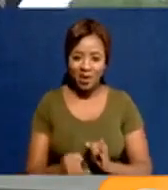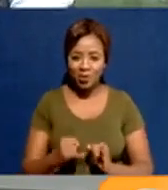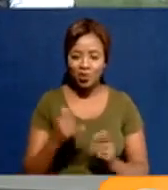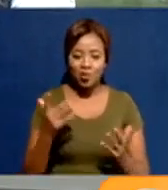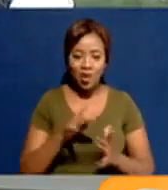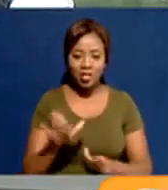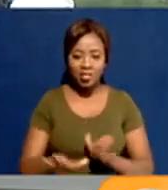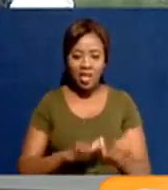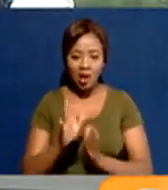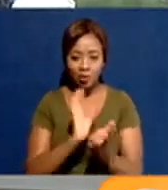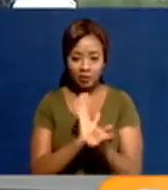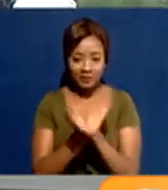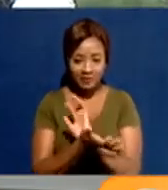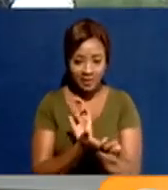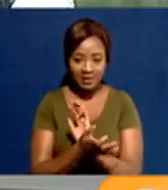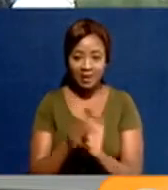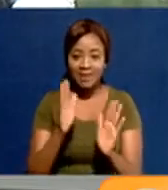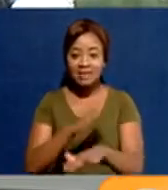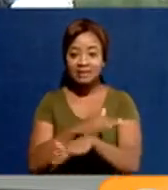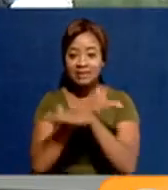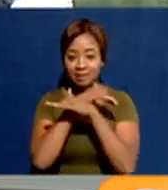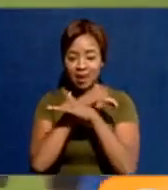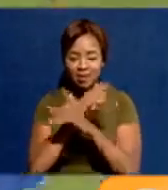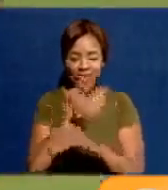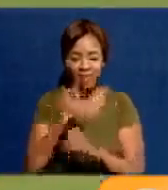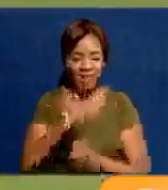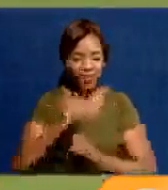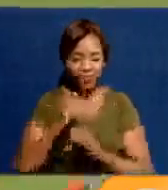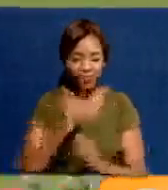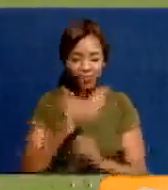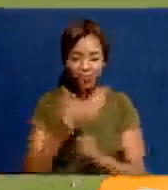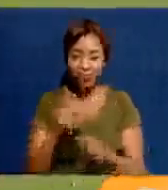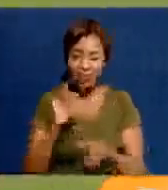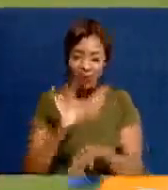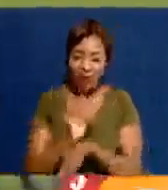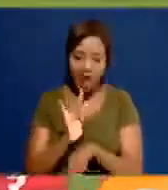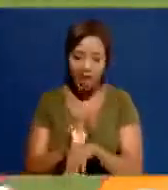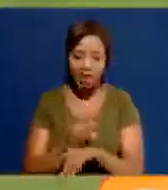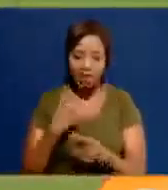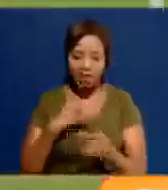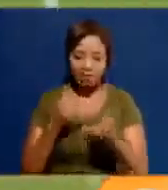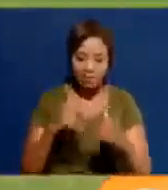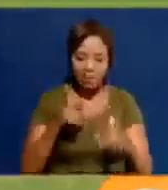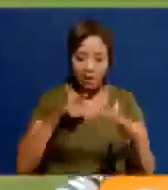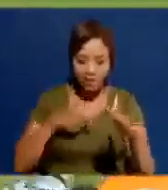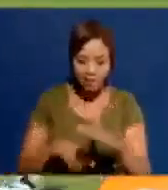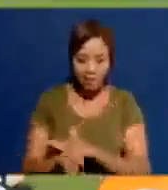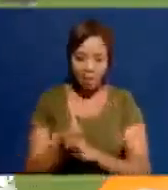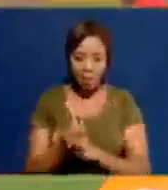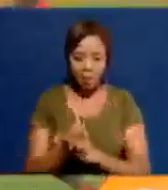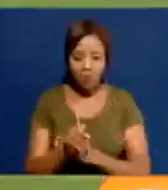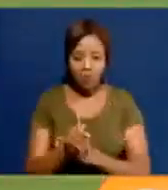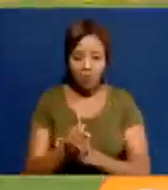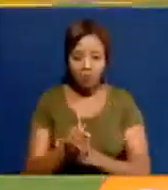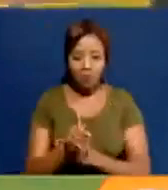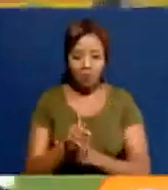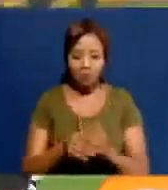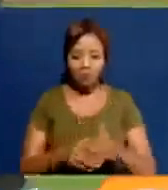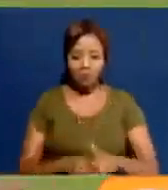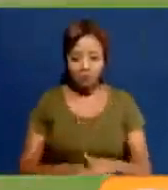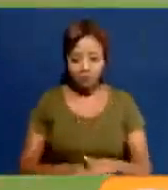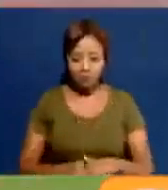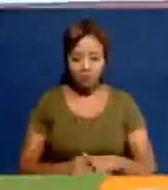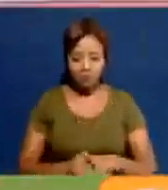the Nyayo National Stadium. Zimbabwe showed their intentions early with a quick try at the corner that was converted for a